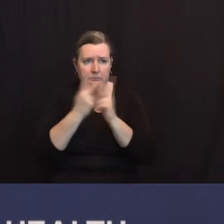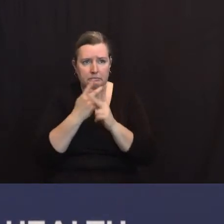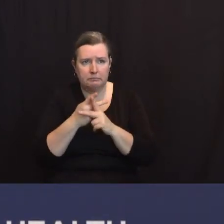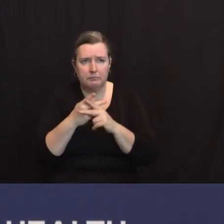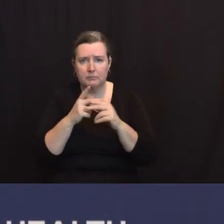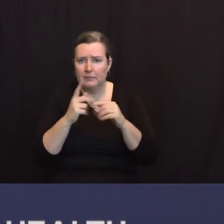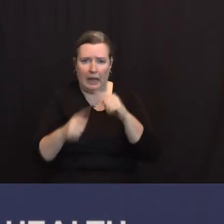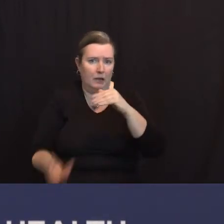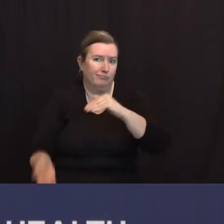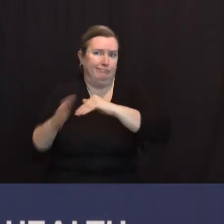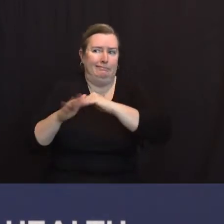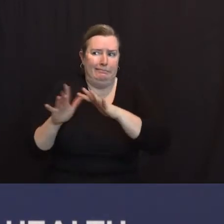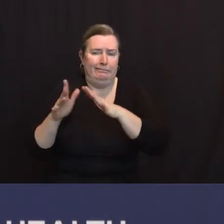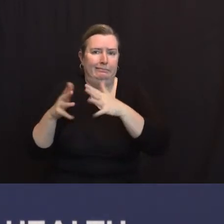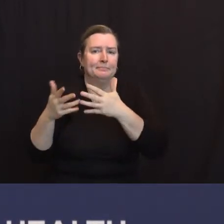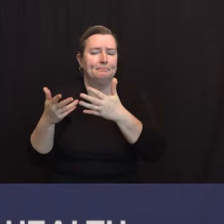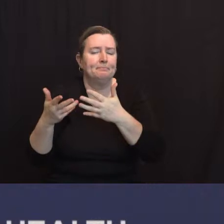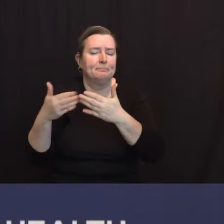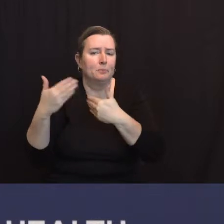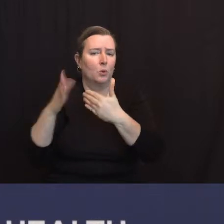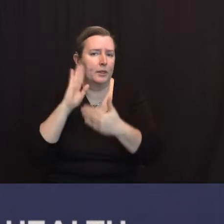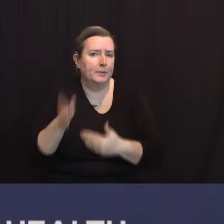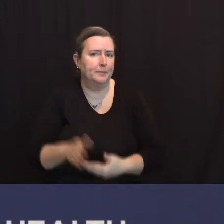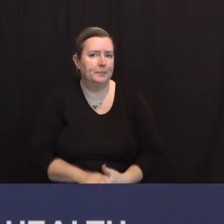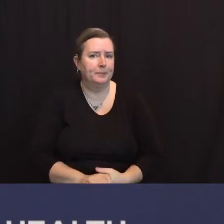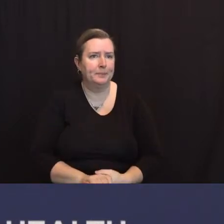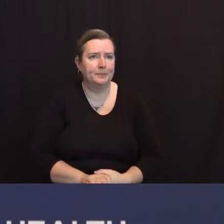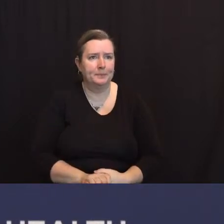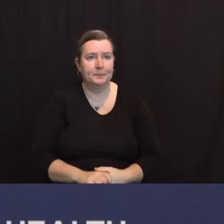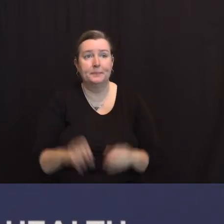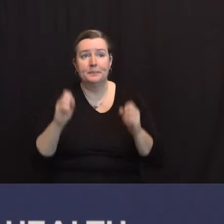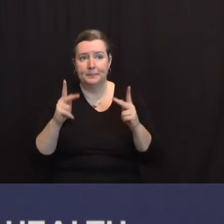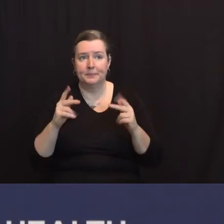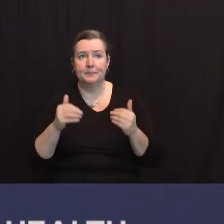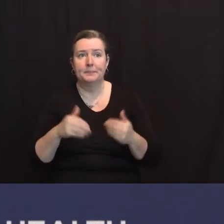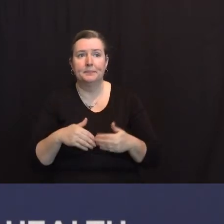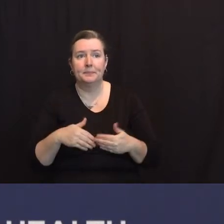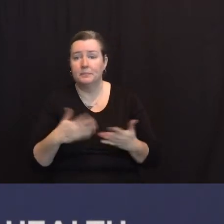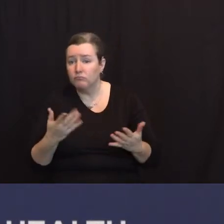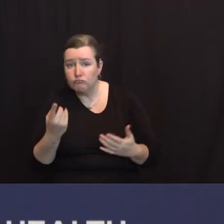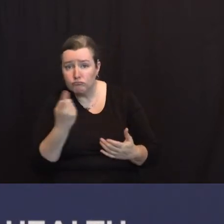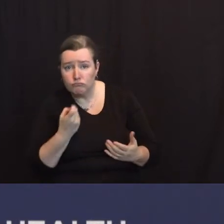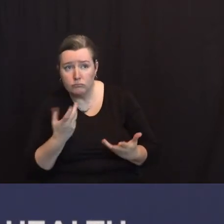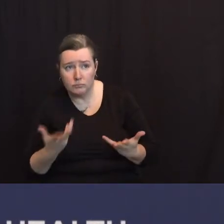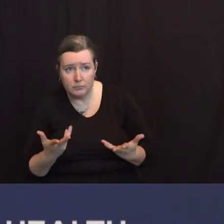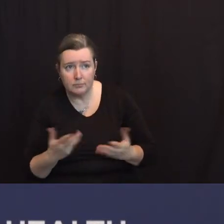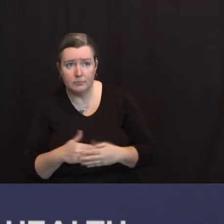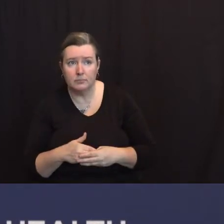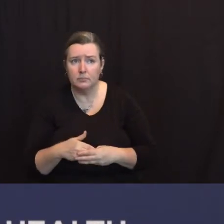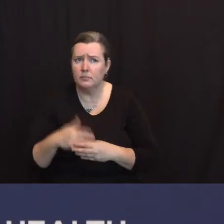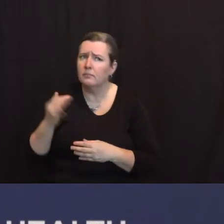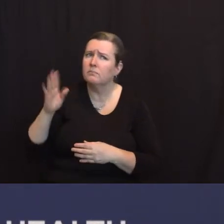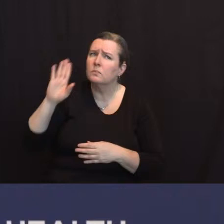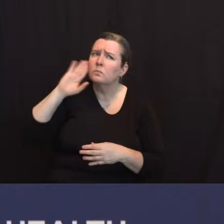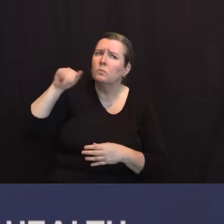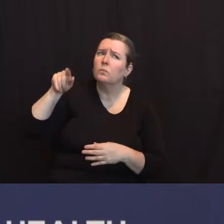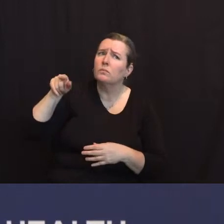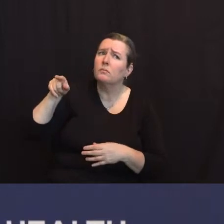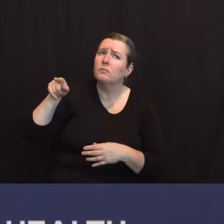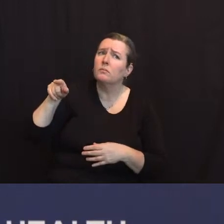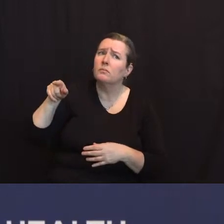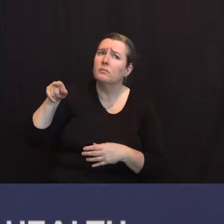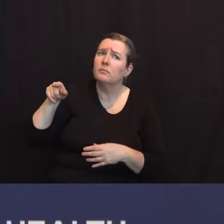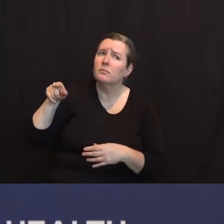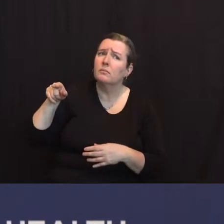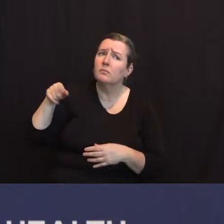way. Dave, good afternoon. Hi, Governor. Don't know if you've heard this yet. We got this from Politico